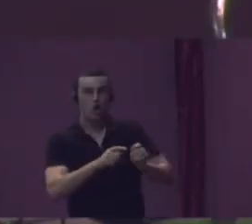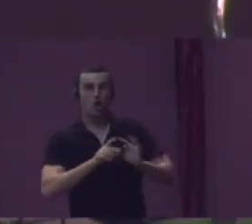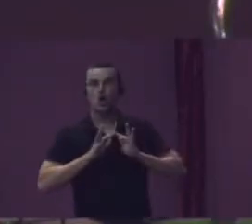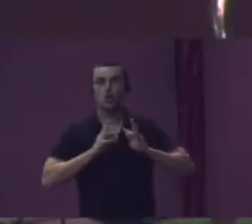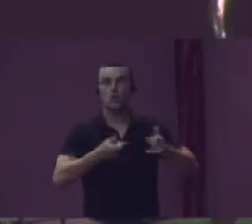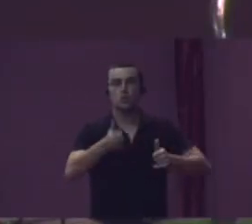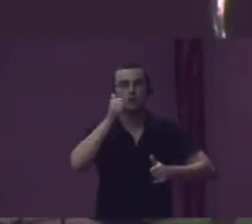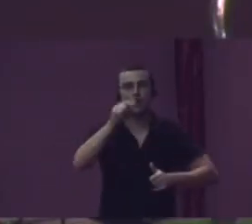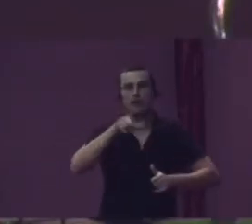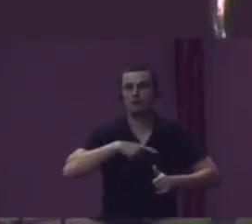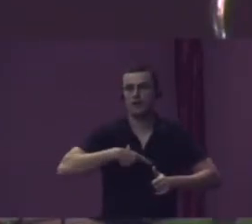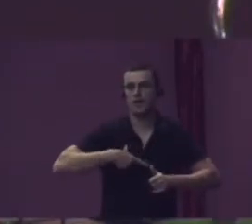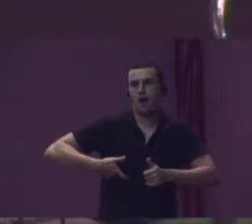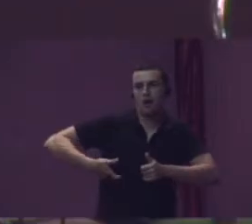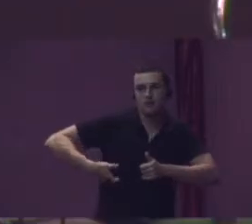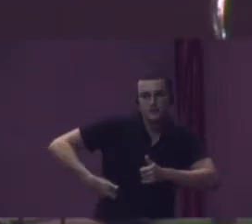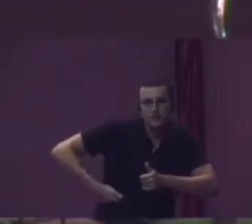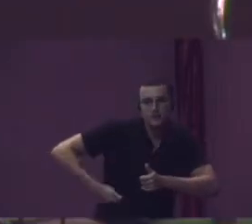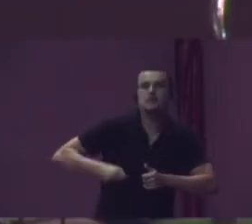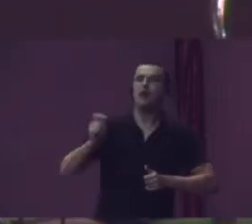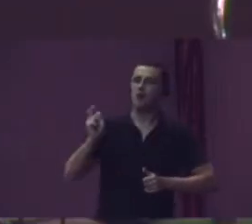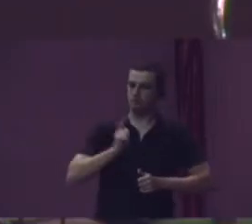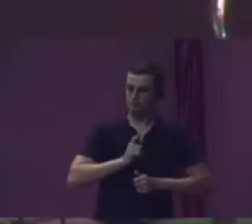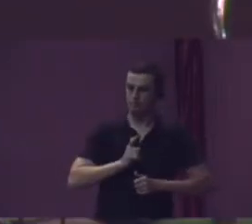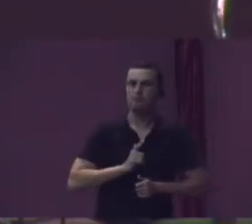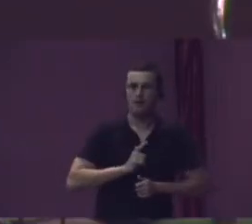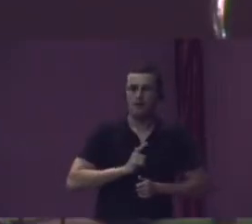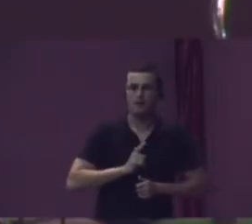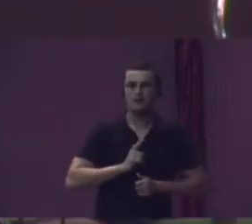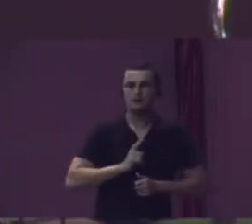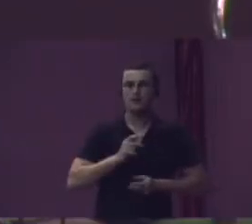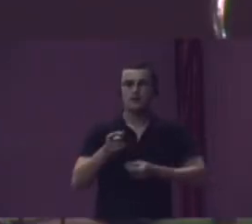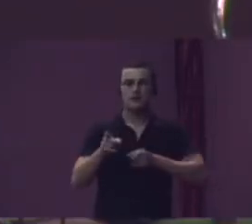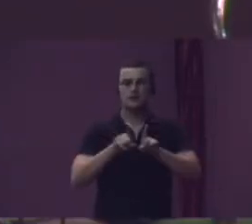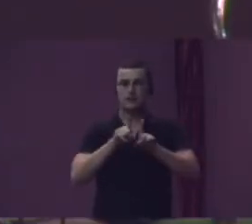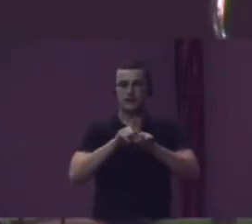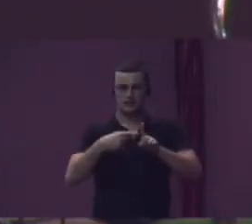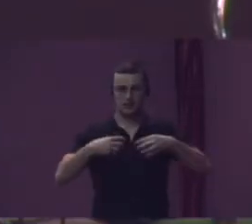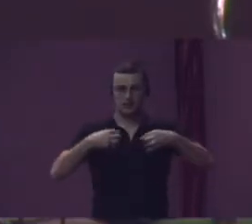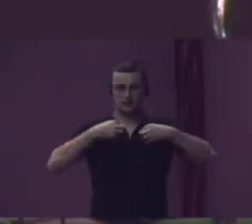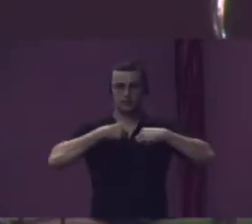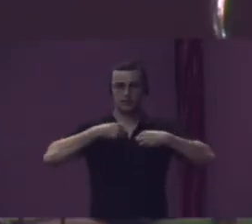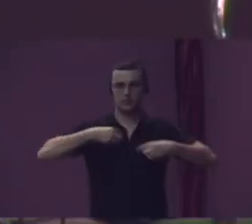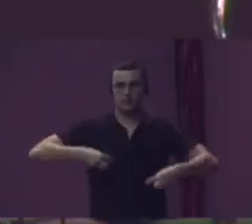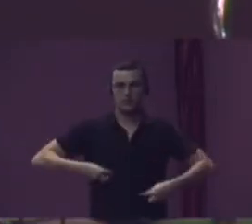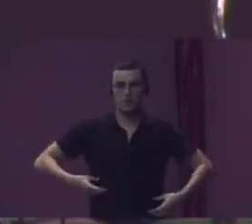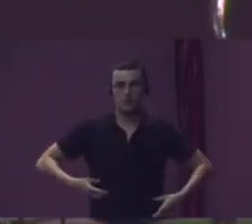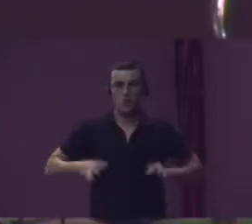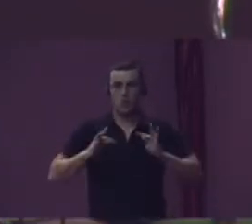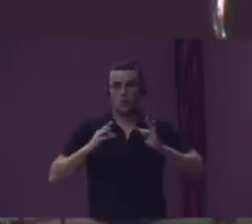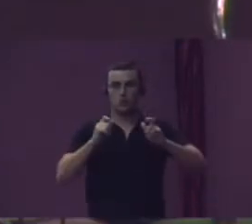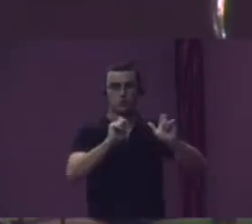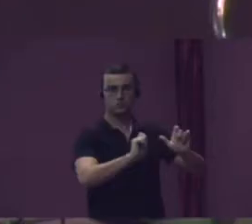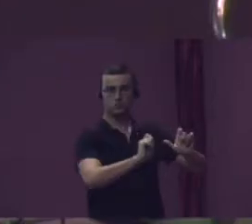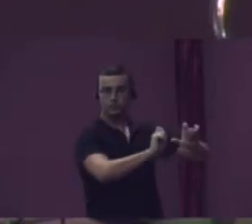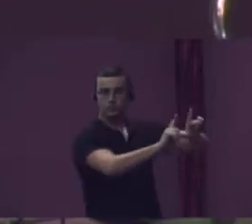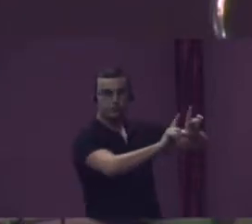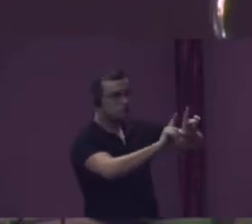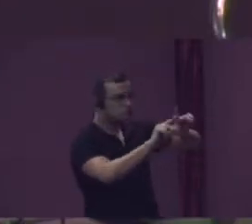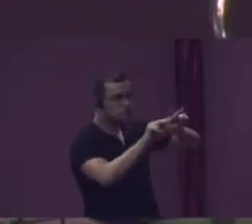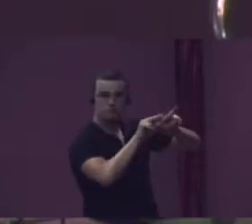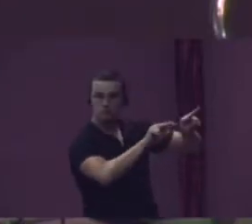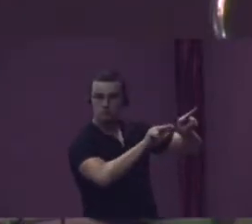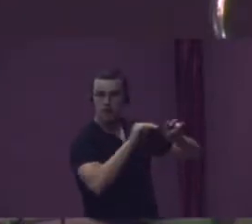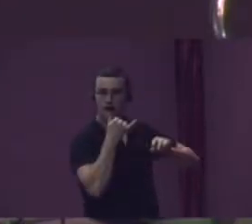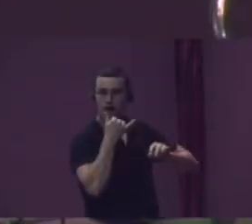connected to electronic fetal monitors and IVs. Shortly thereafter, between a fourth to half of all women delivered their